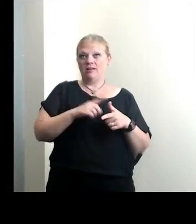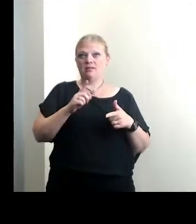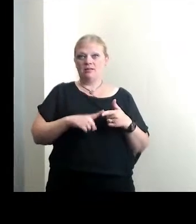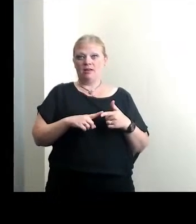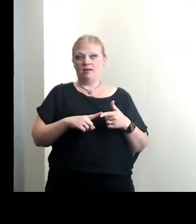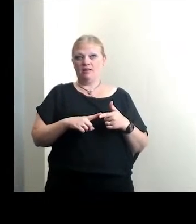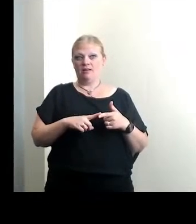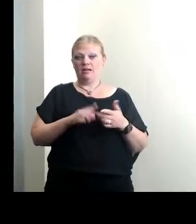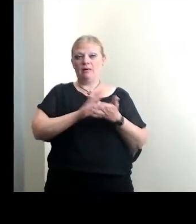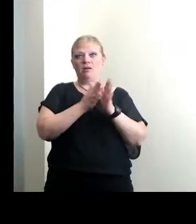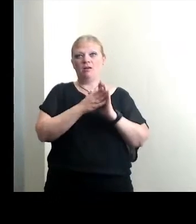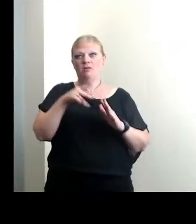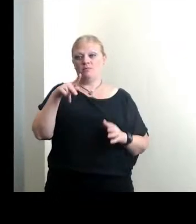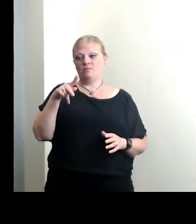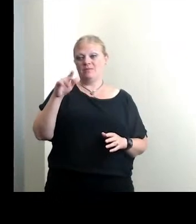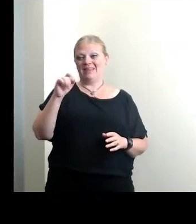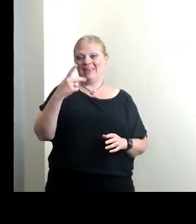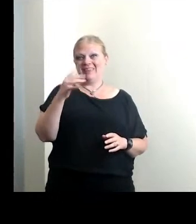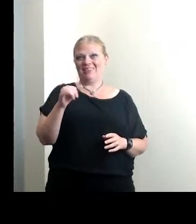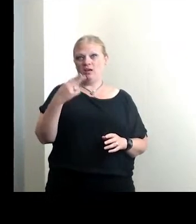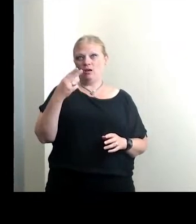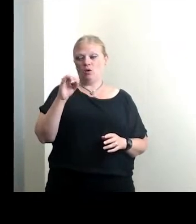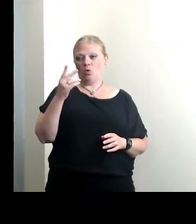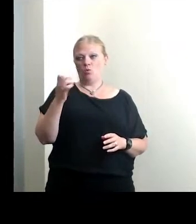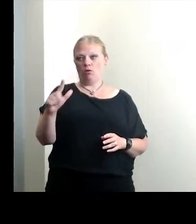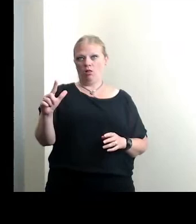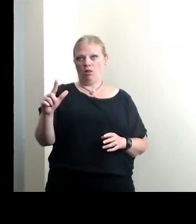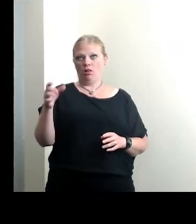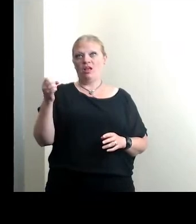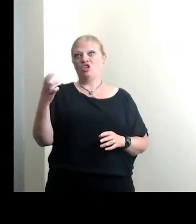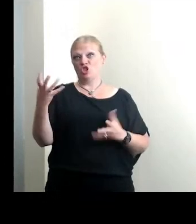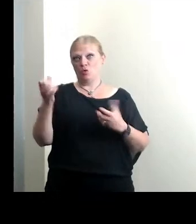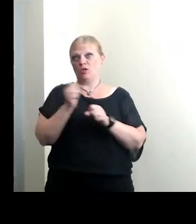Kathy Hochul. And I do know Kathy Hochul wants to ensure that the Bills